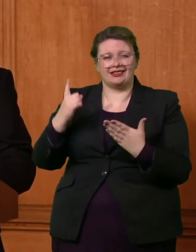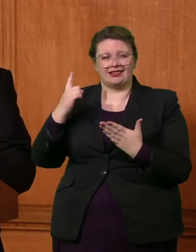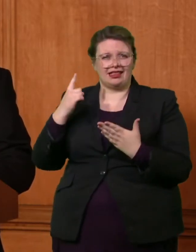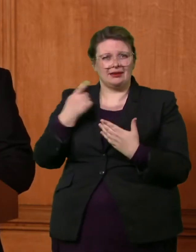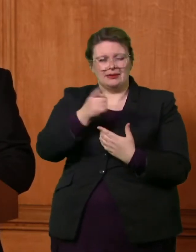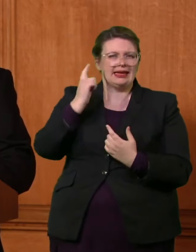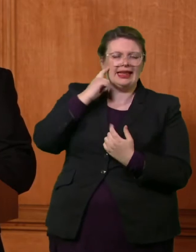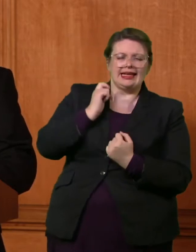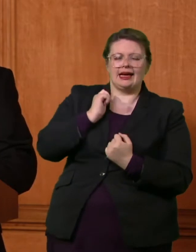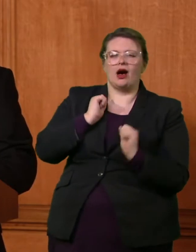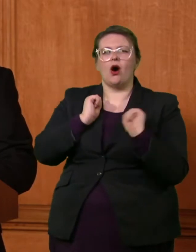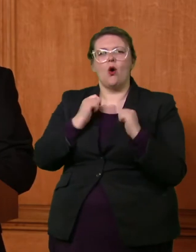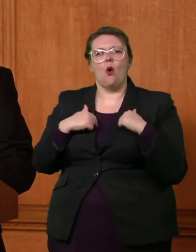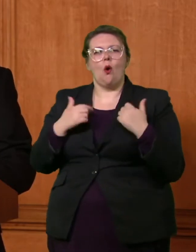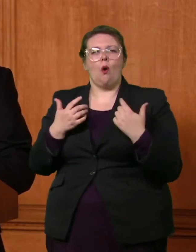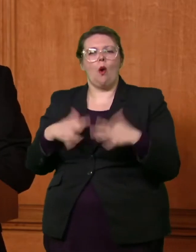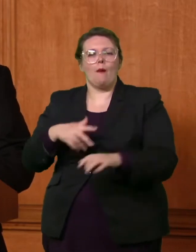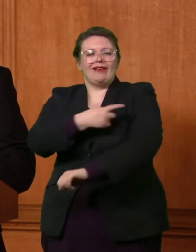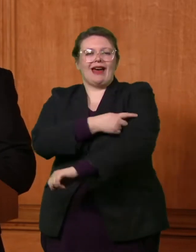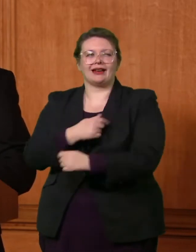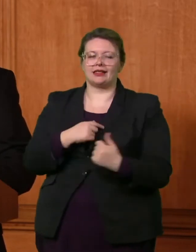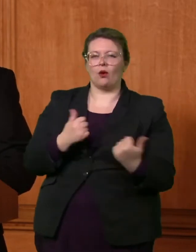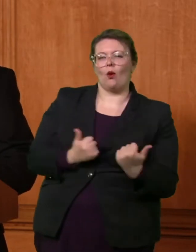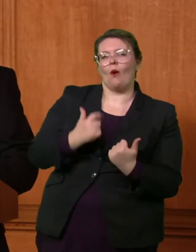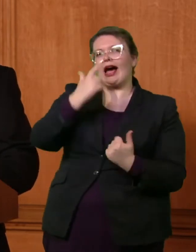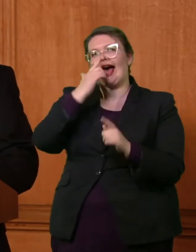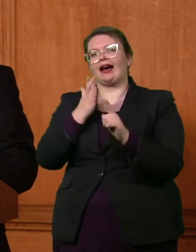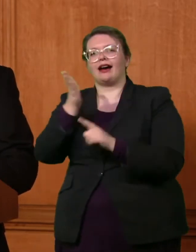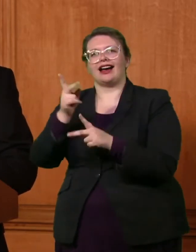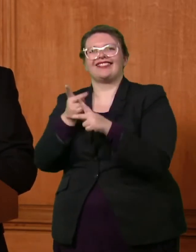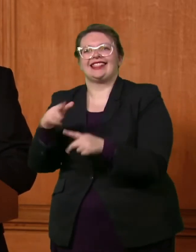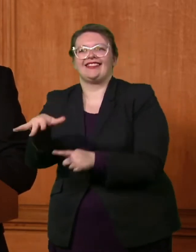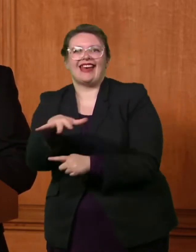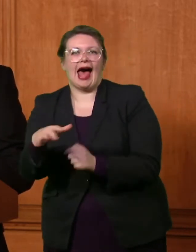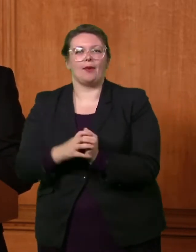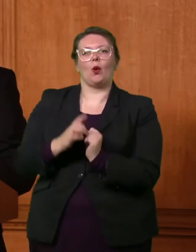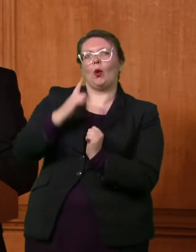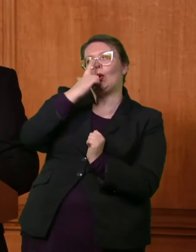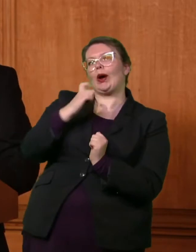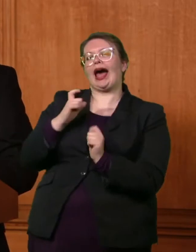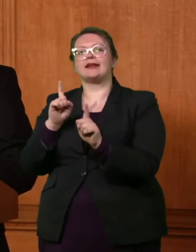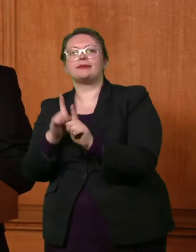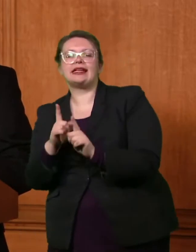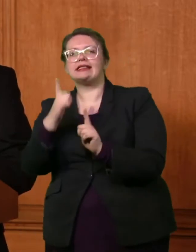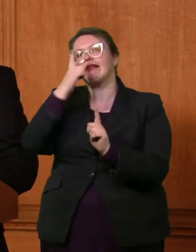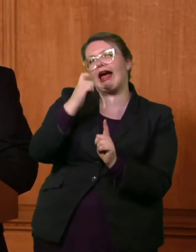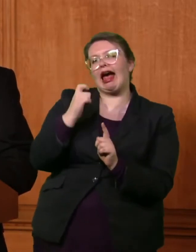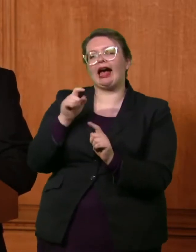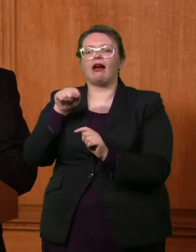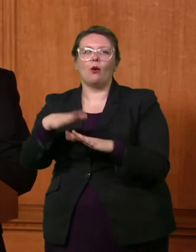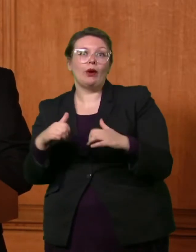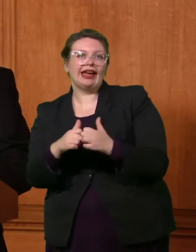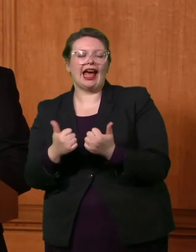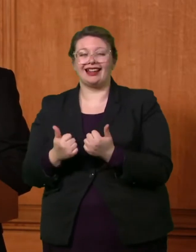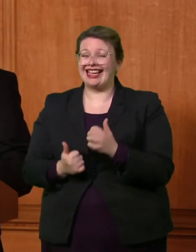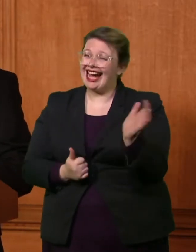well, one home visit might be all right now, weather's getting better, going to be a nice weekend. One small gathering in your